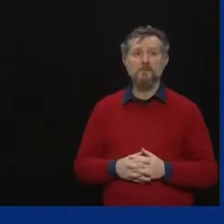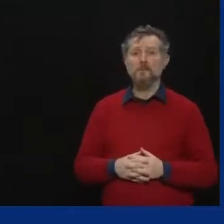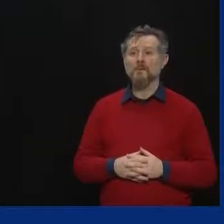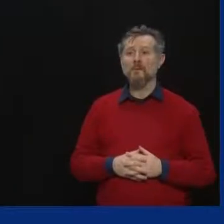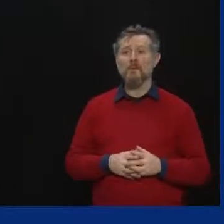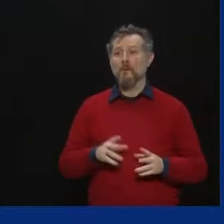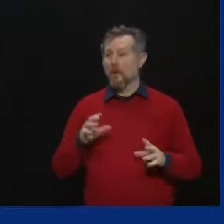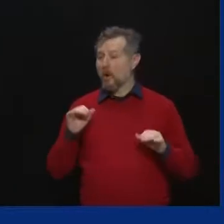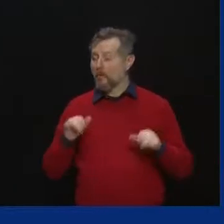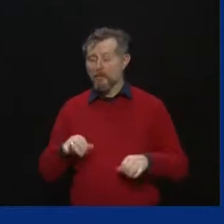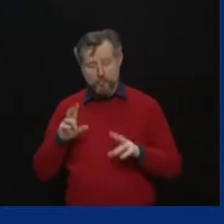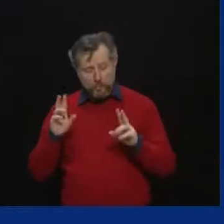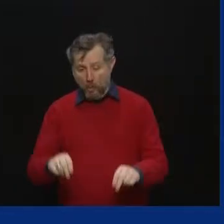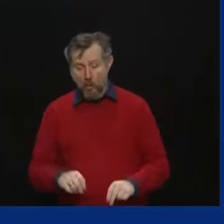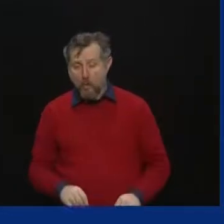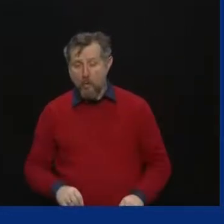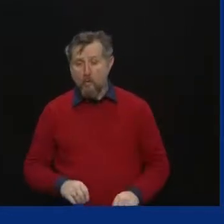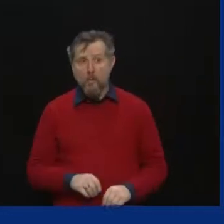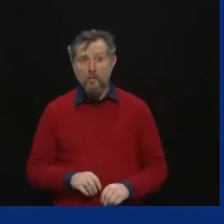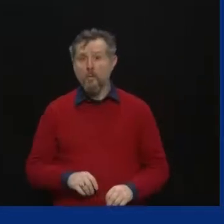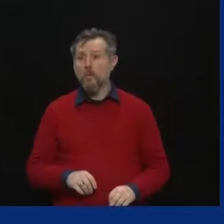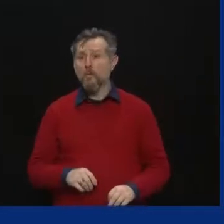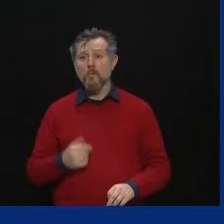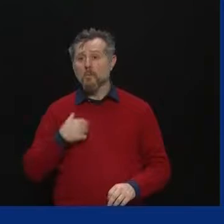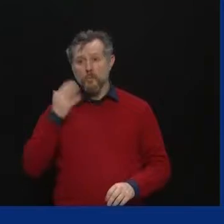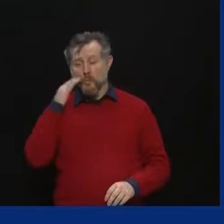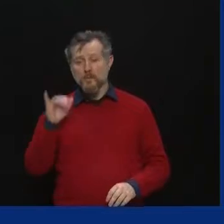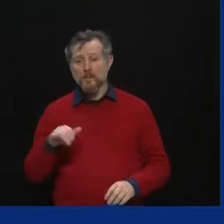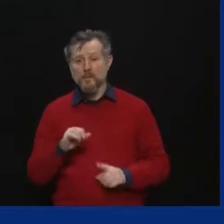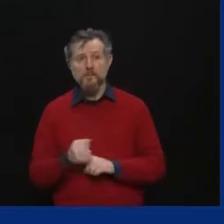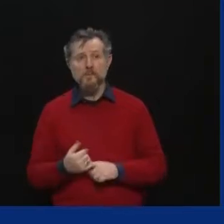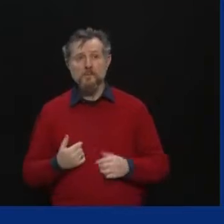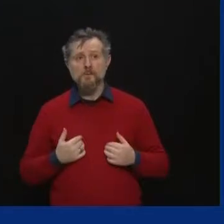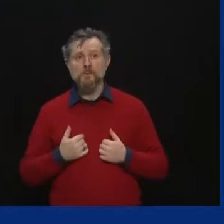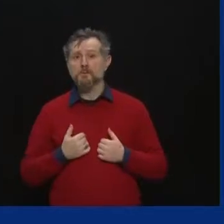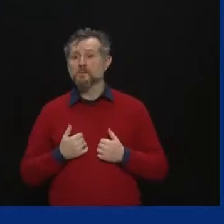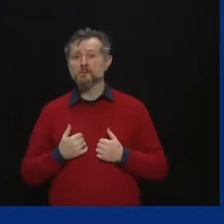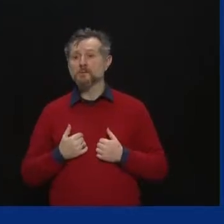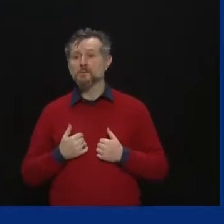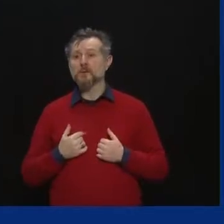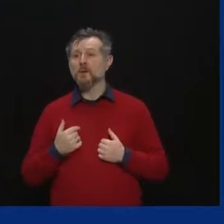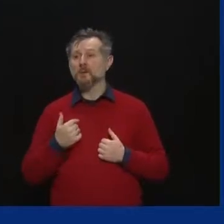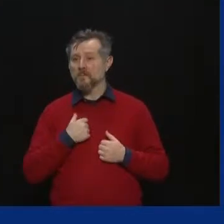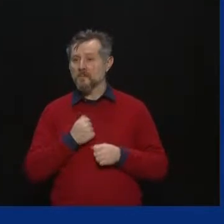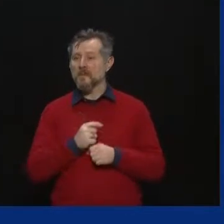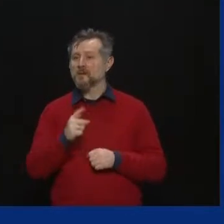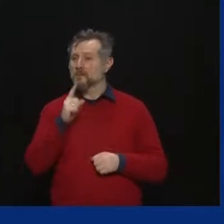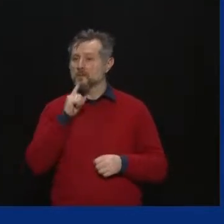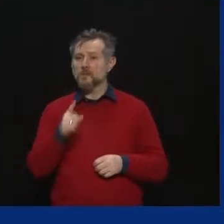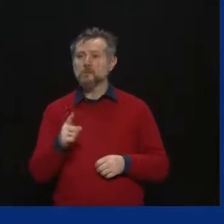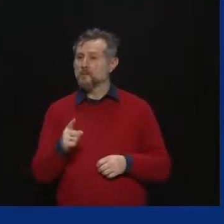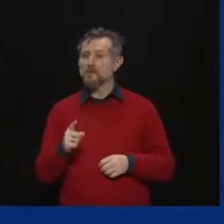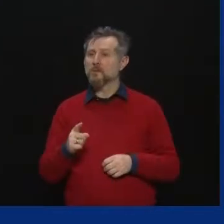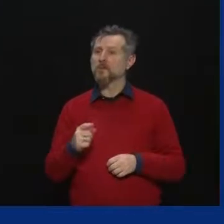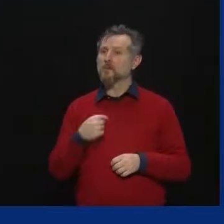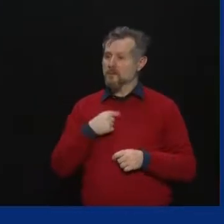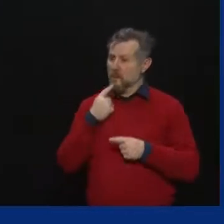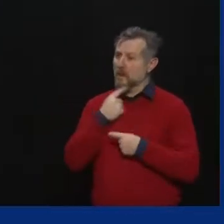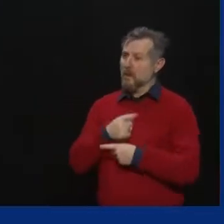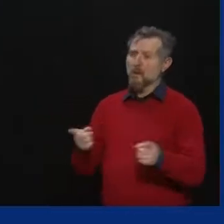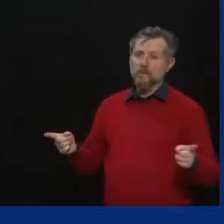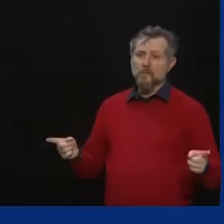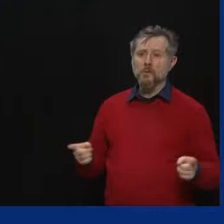Absolutely not. Not aware of it, but we are going to ensure that we get the message out to any of